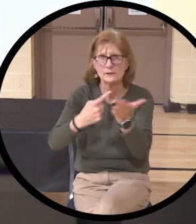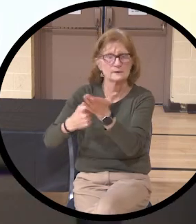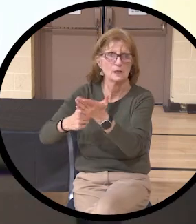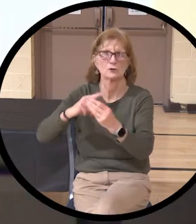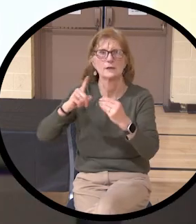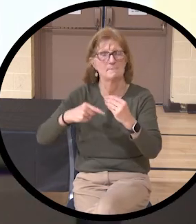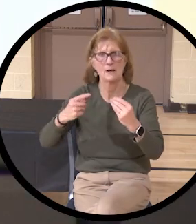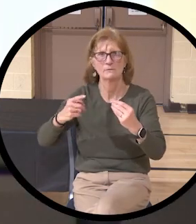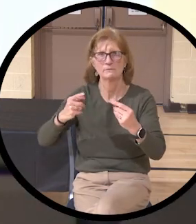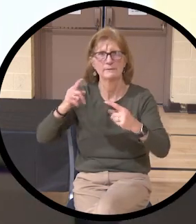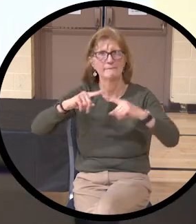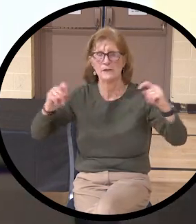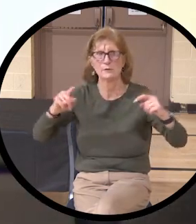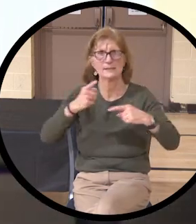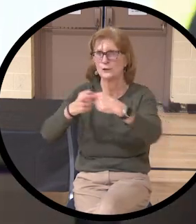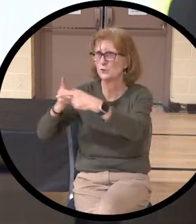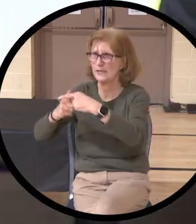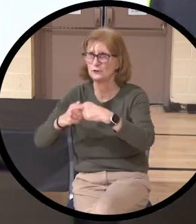Thank you.